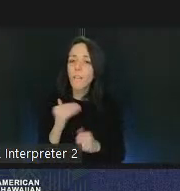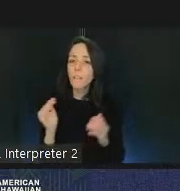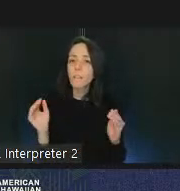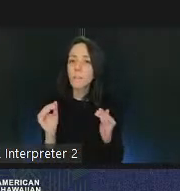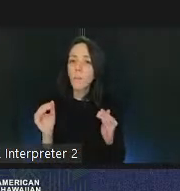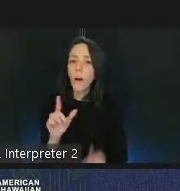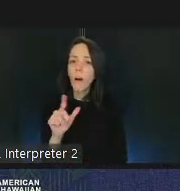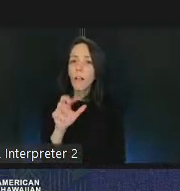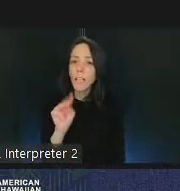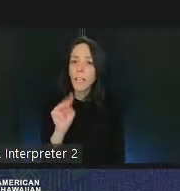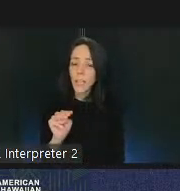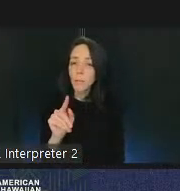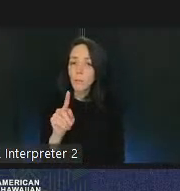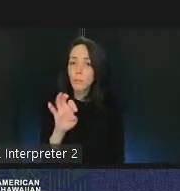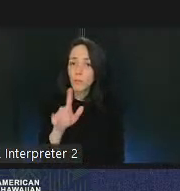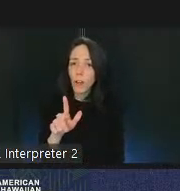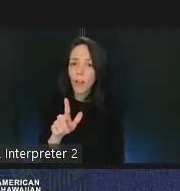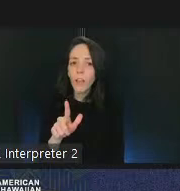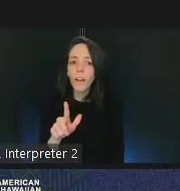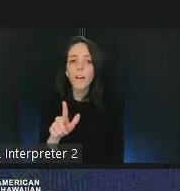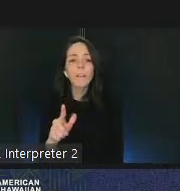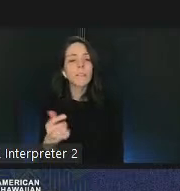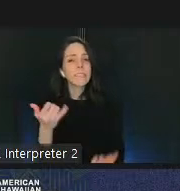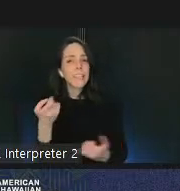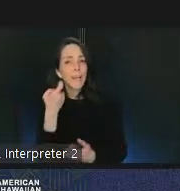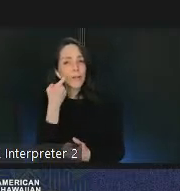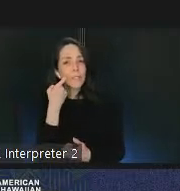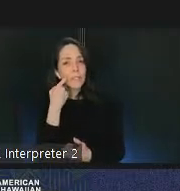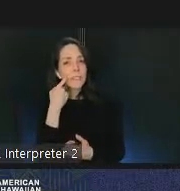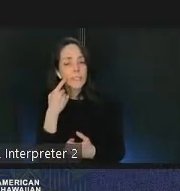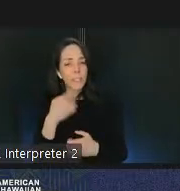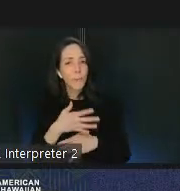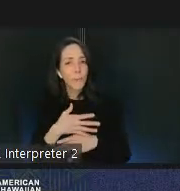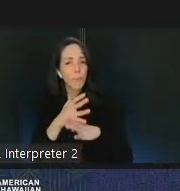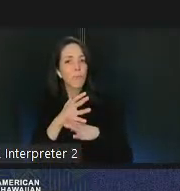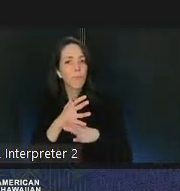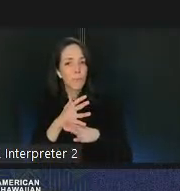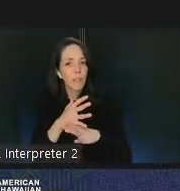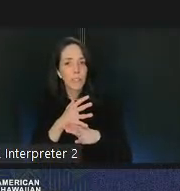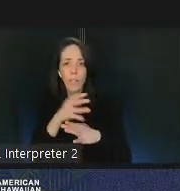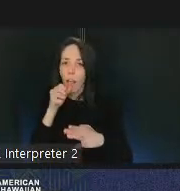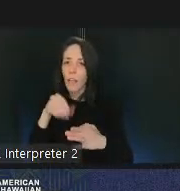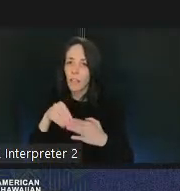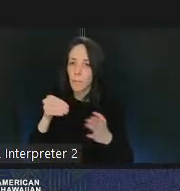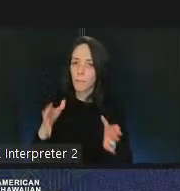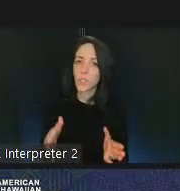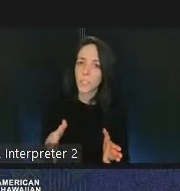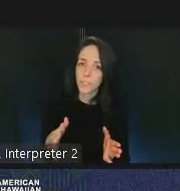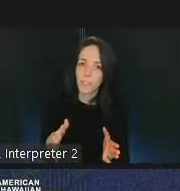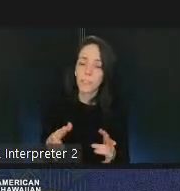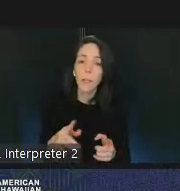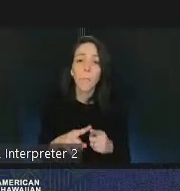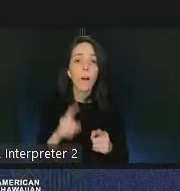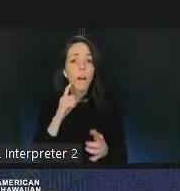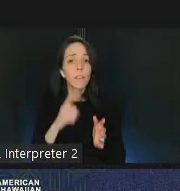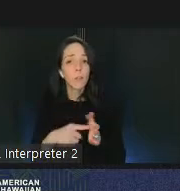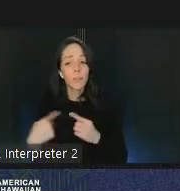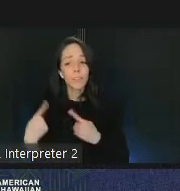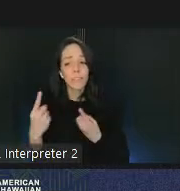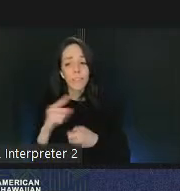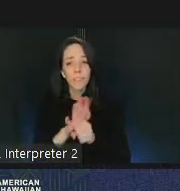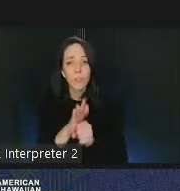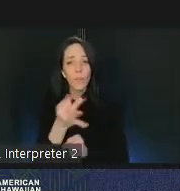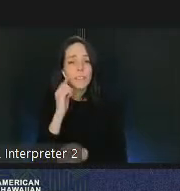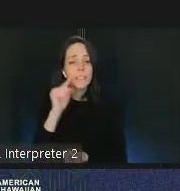virtual hearings, but overall there has been less adjudications over the life of the pandemic. An increase in filings